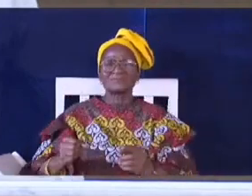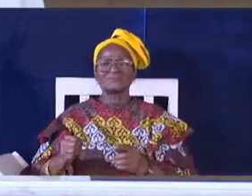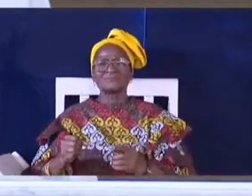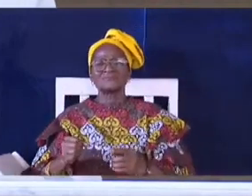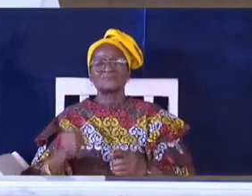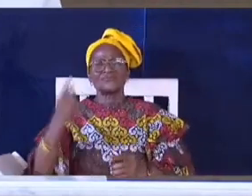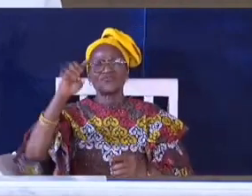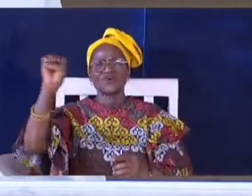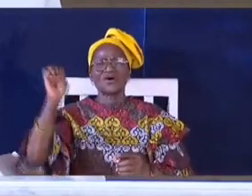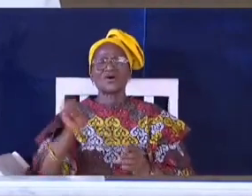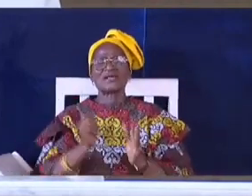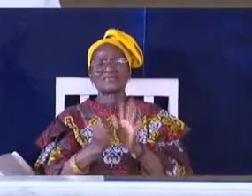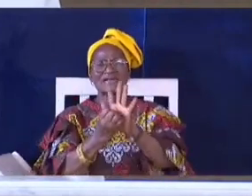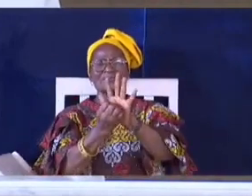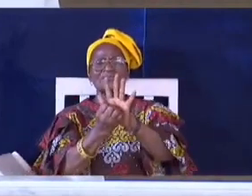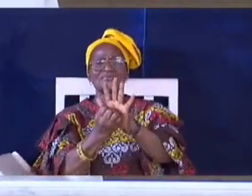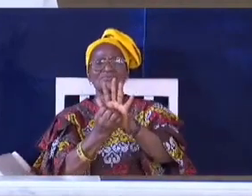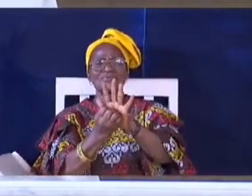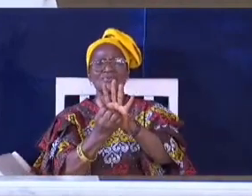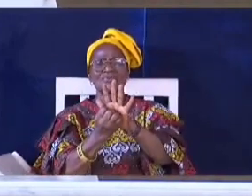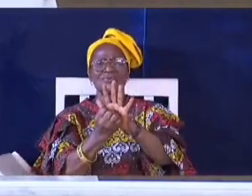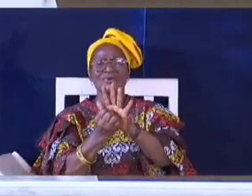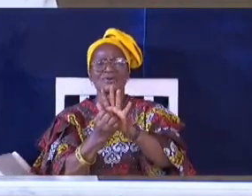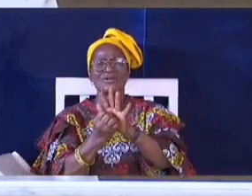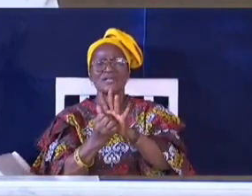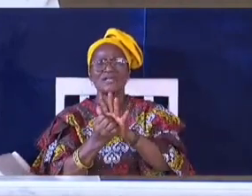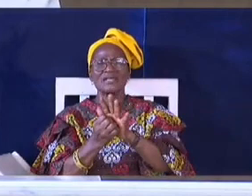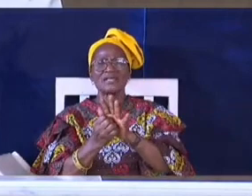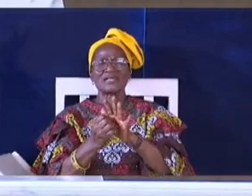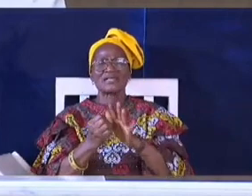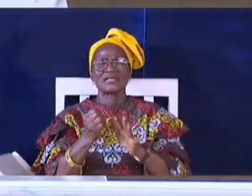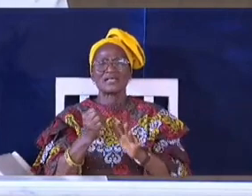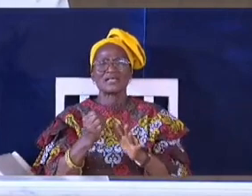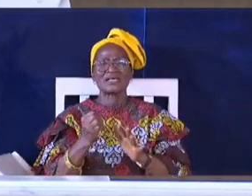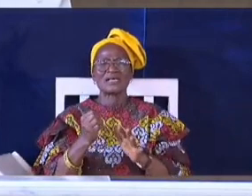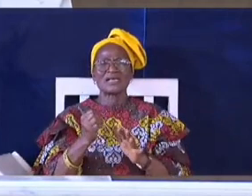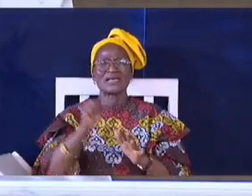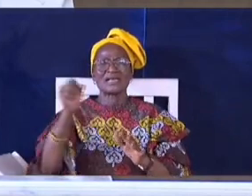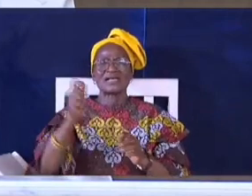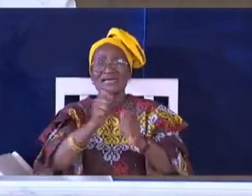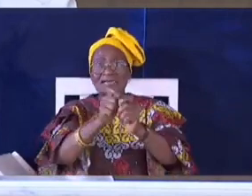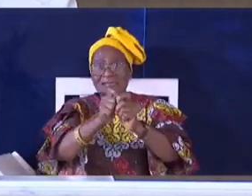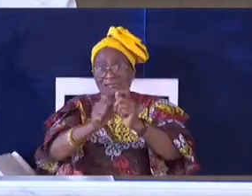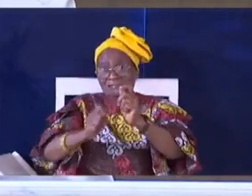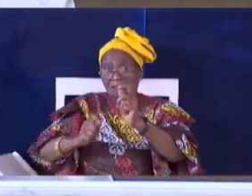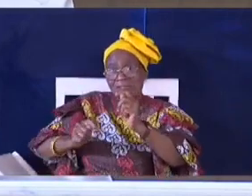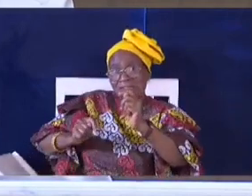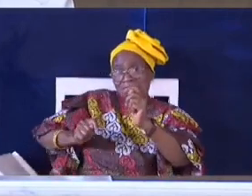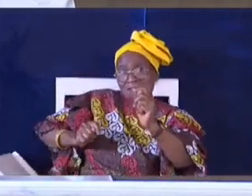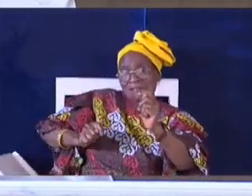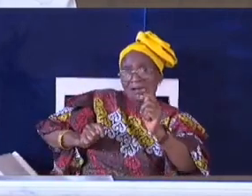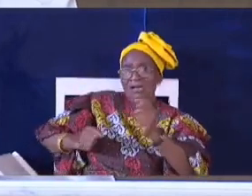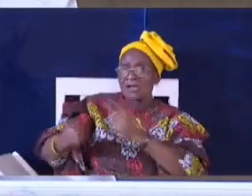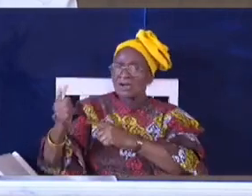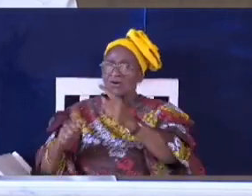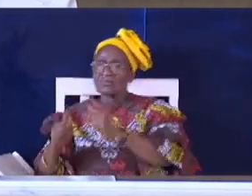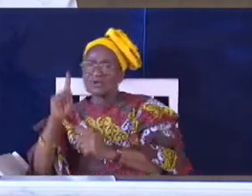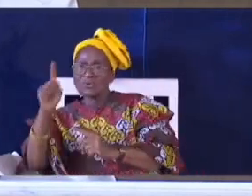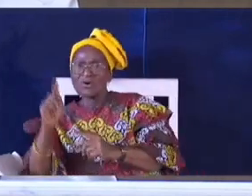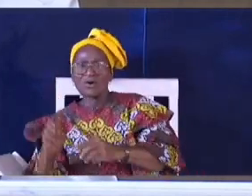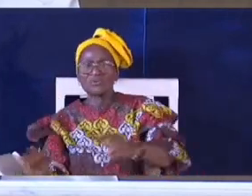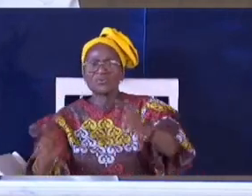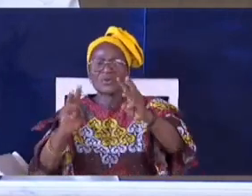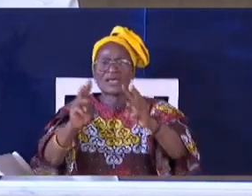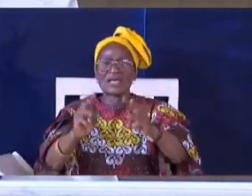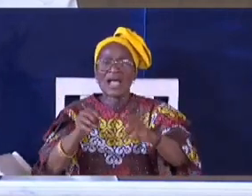For example, if a trailer is coming one way